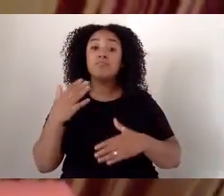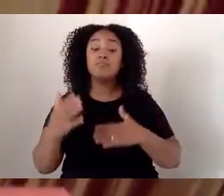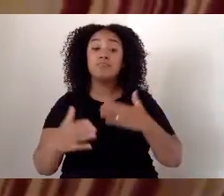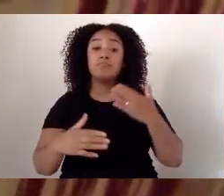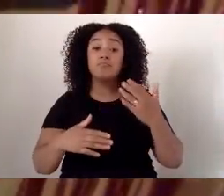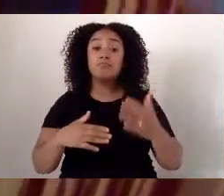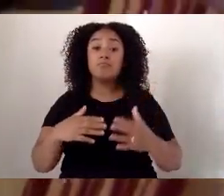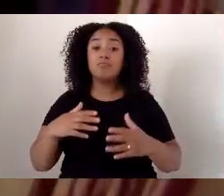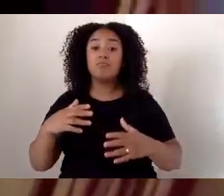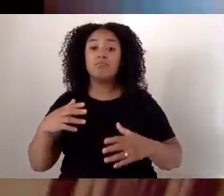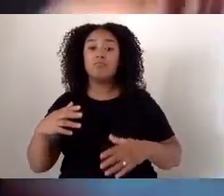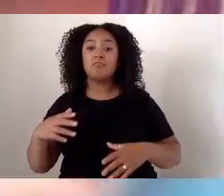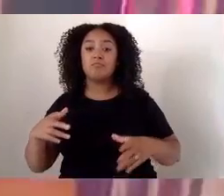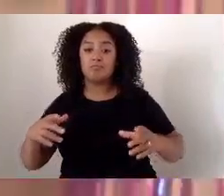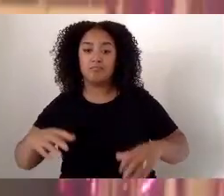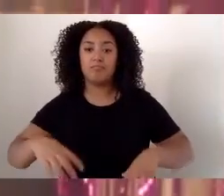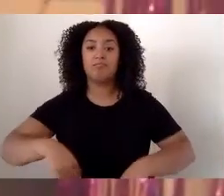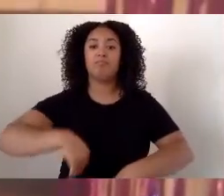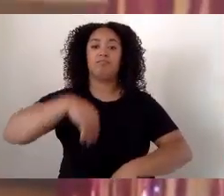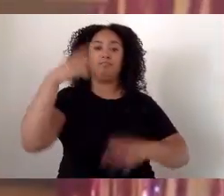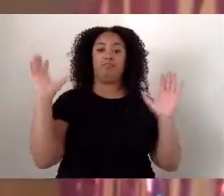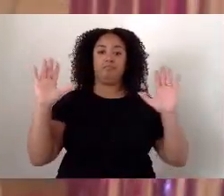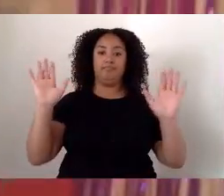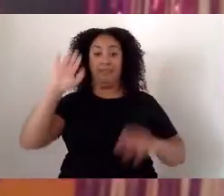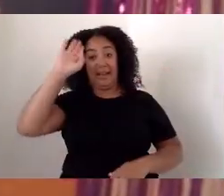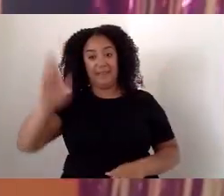Let's pop this screen right back up.